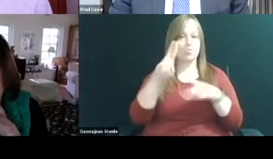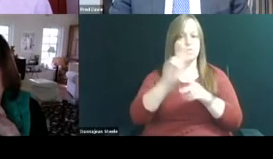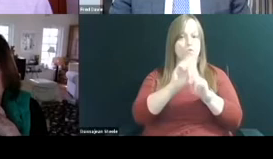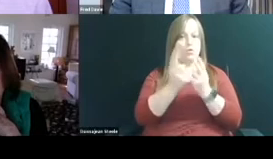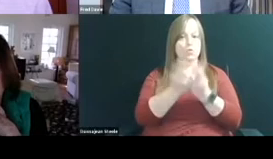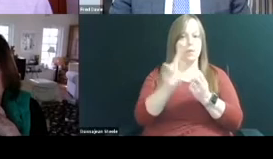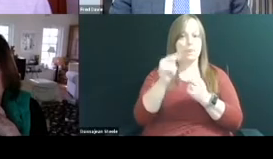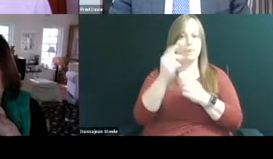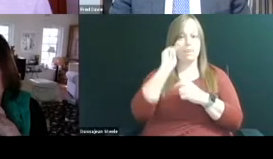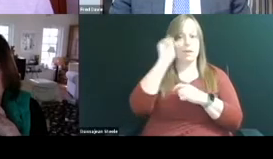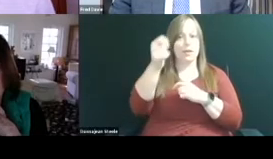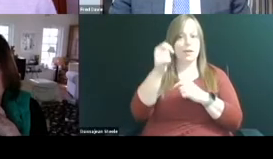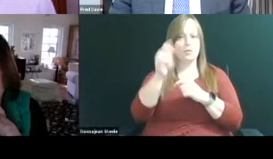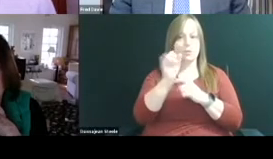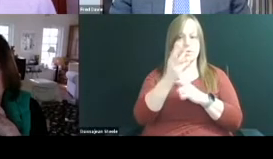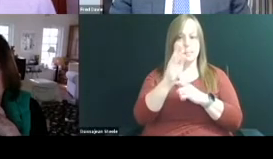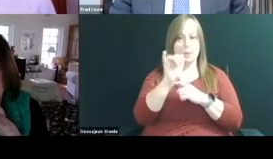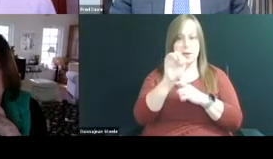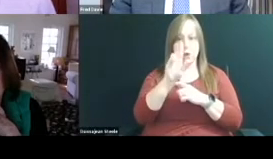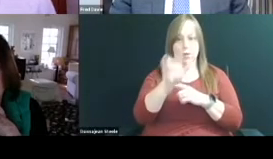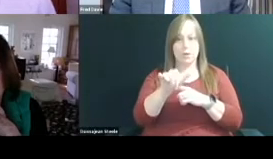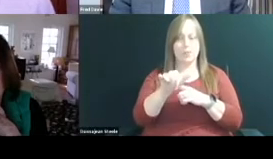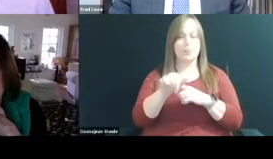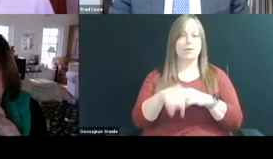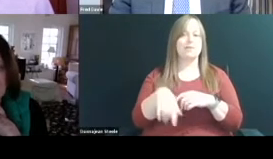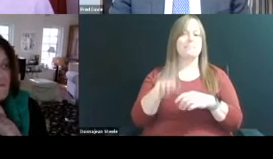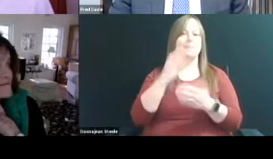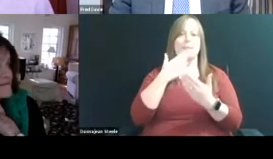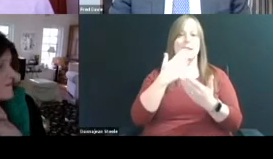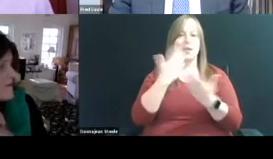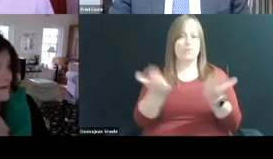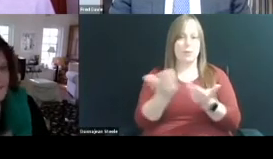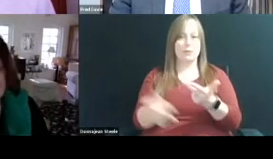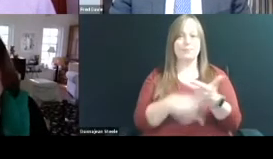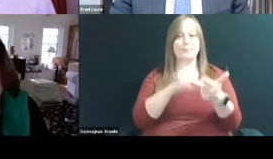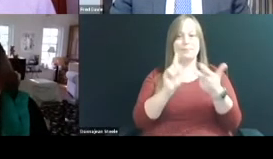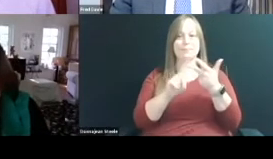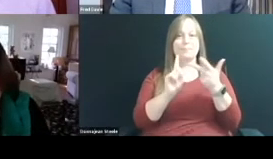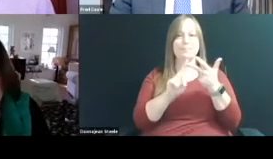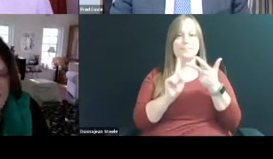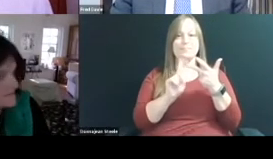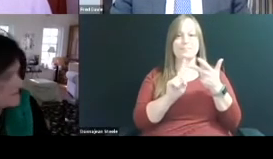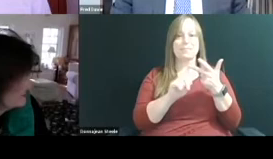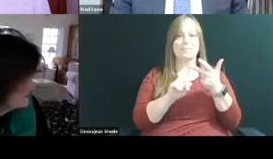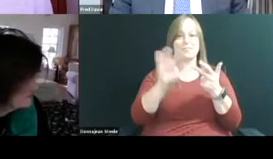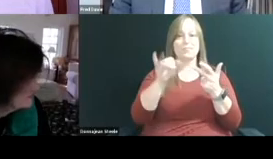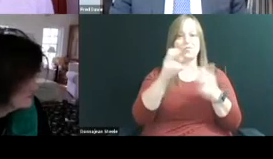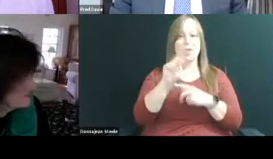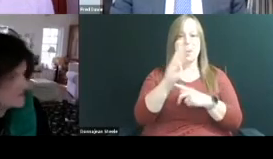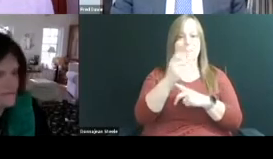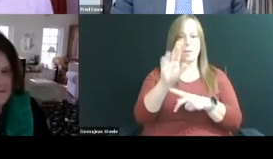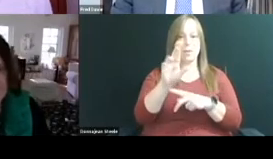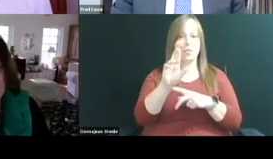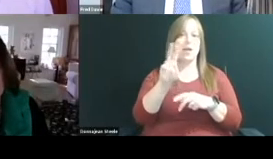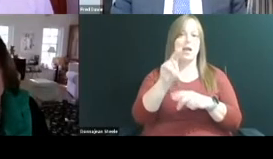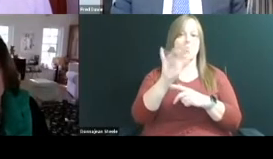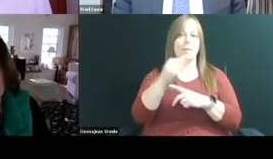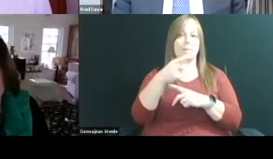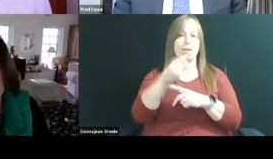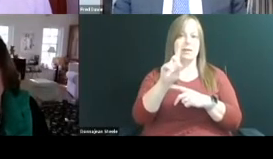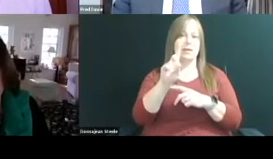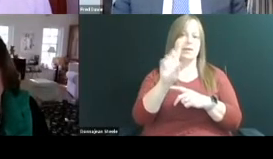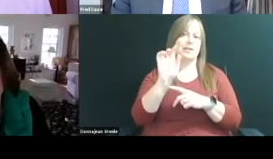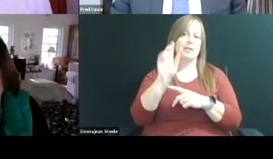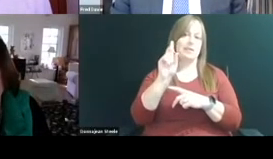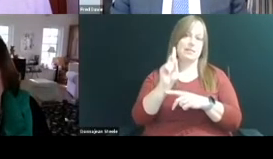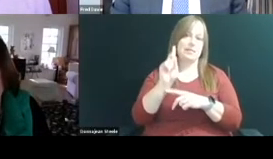Theological Seminary. Chair Davey, thanks so much for being here. And John Miller is, of course, the NYPD's Deputy